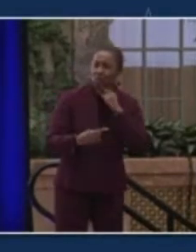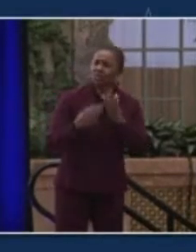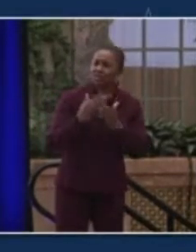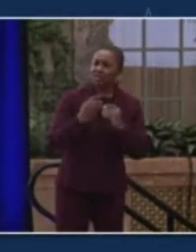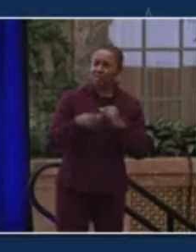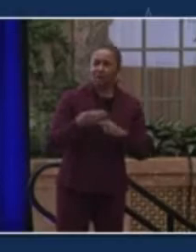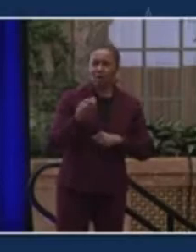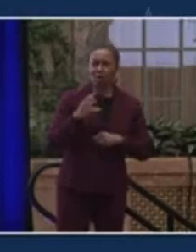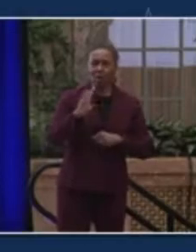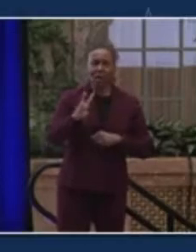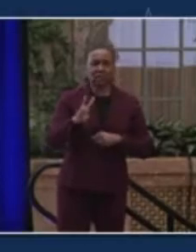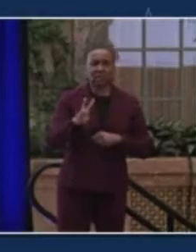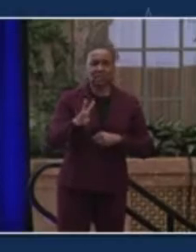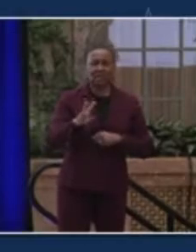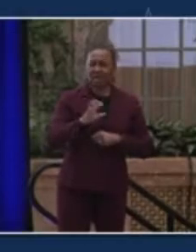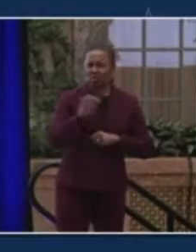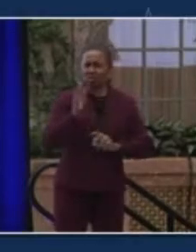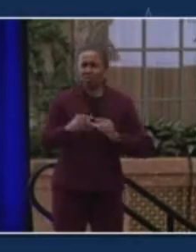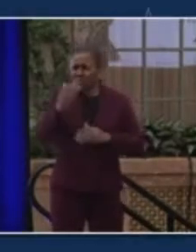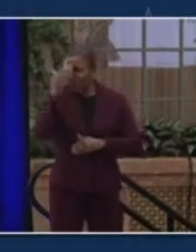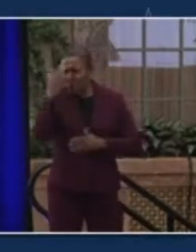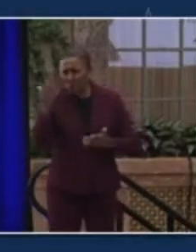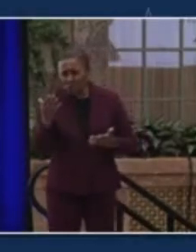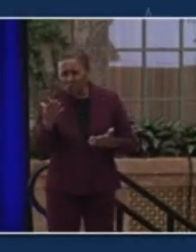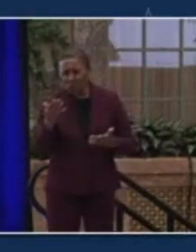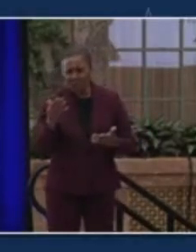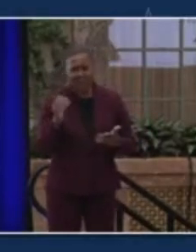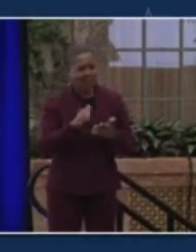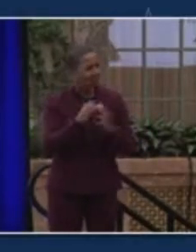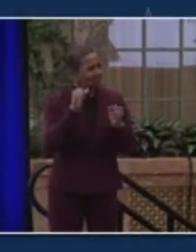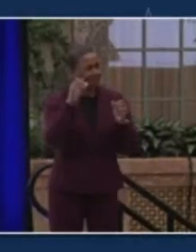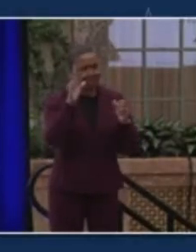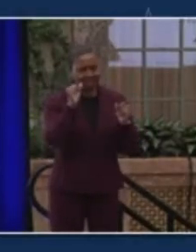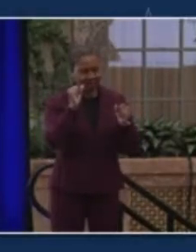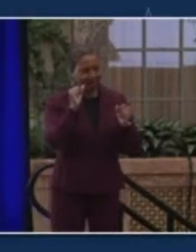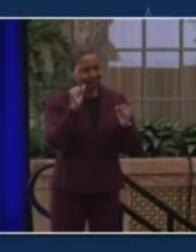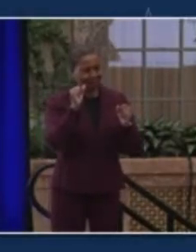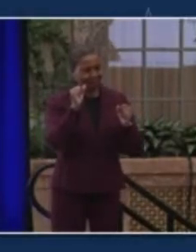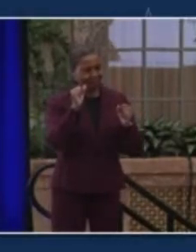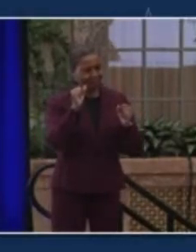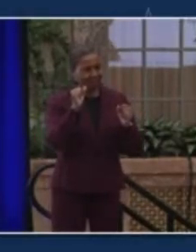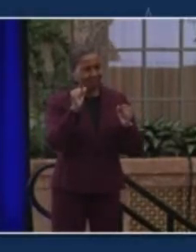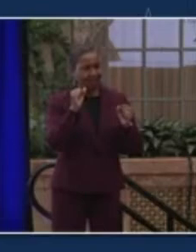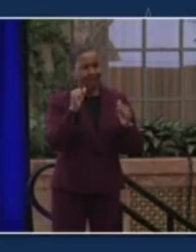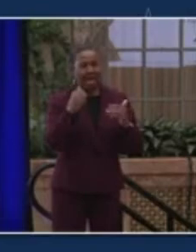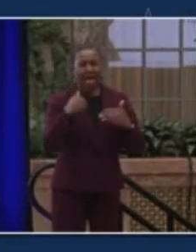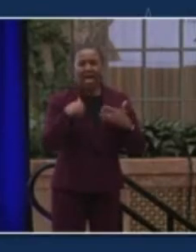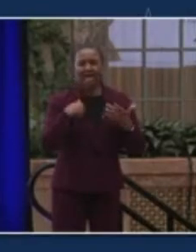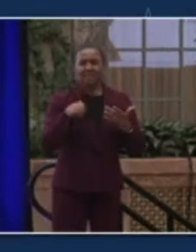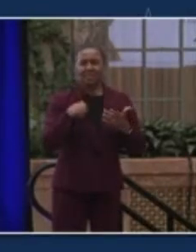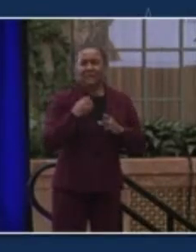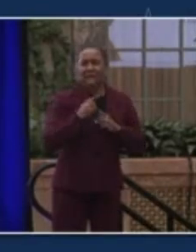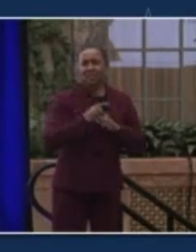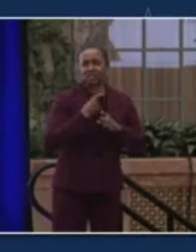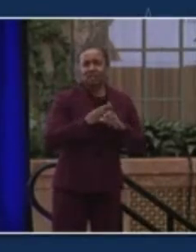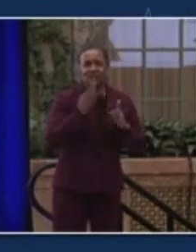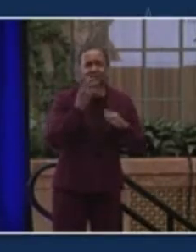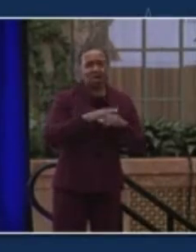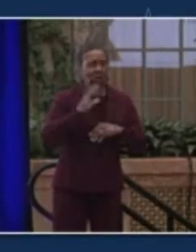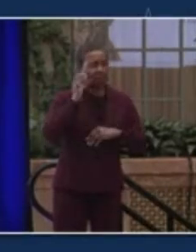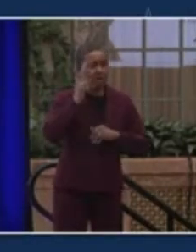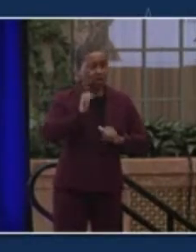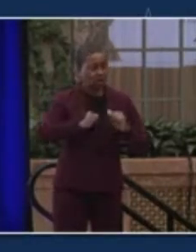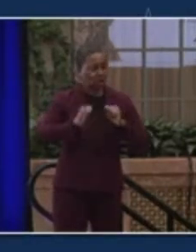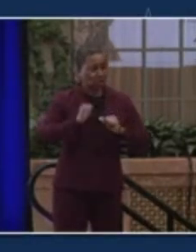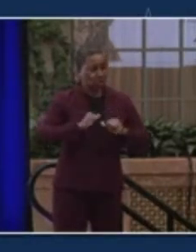about Harold that nobody else knew. It was amazing. I used to have him as a regular guest on a radio show that I used to do at